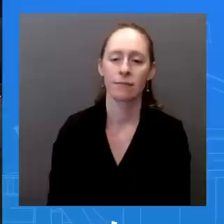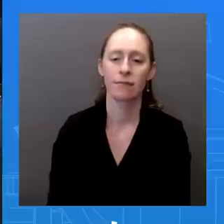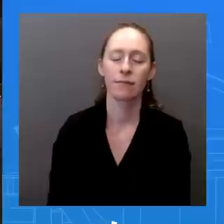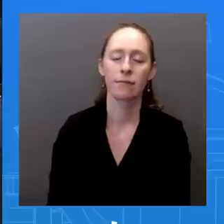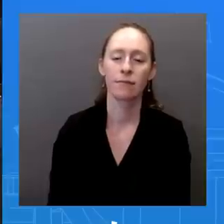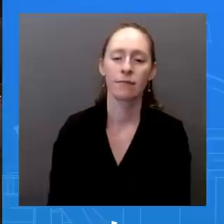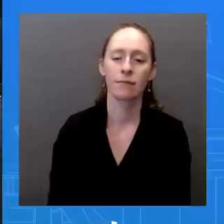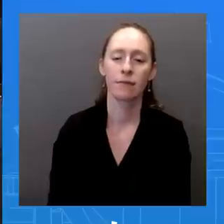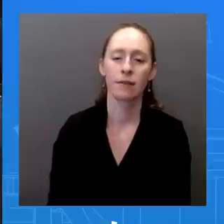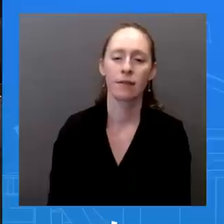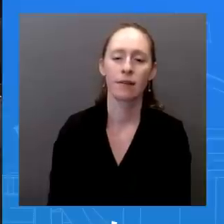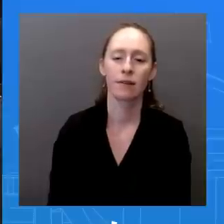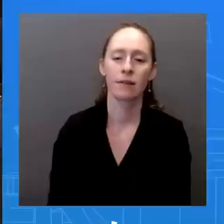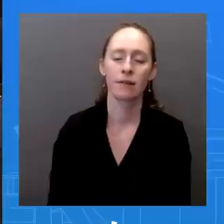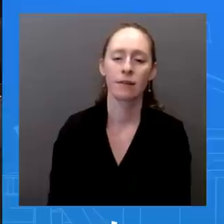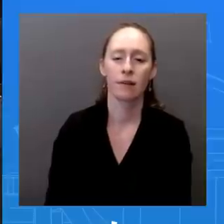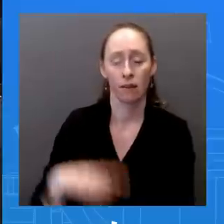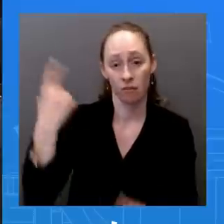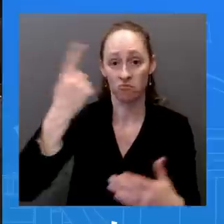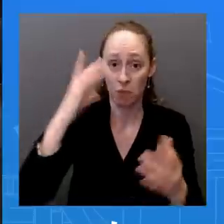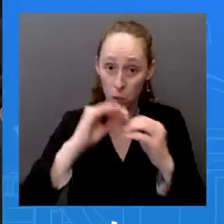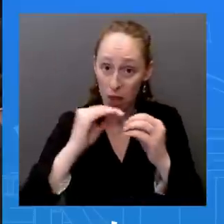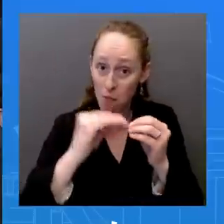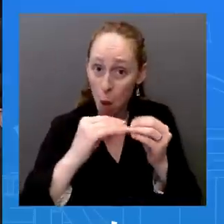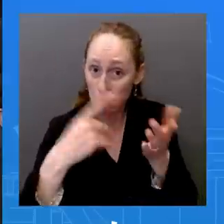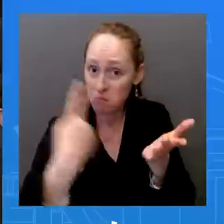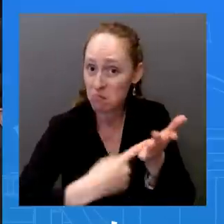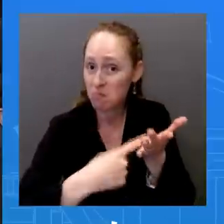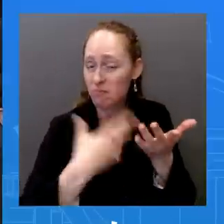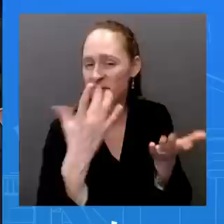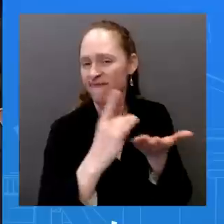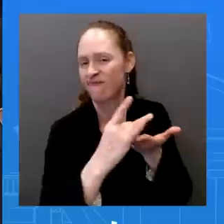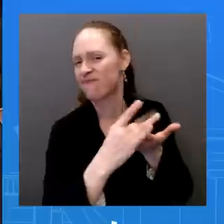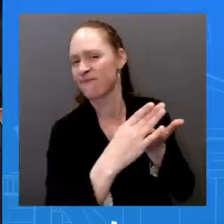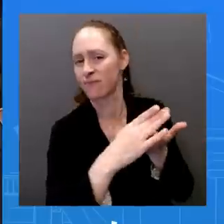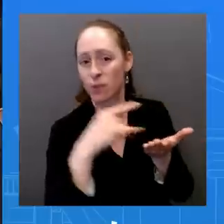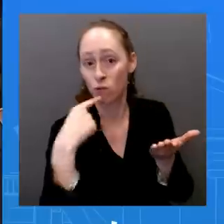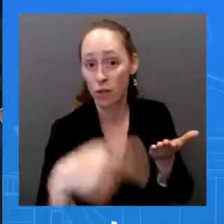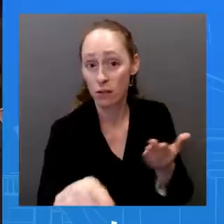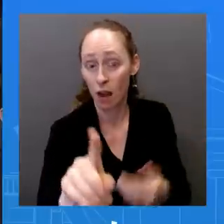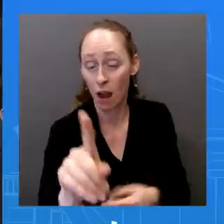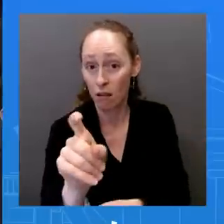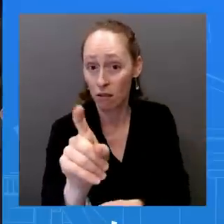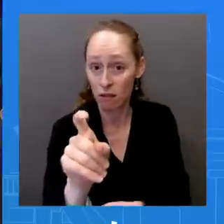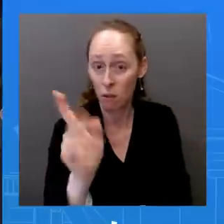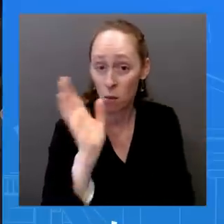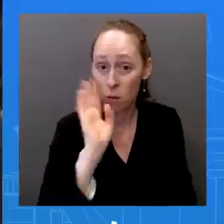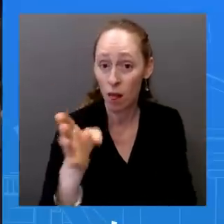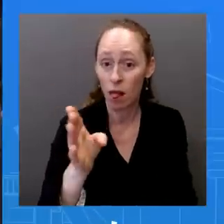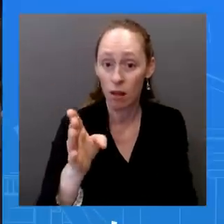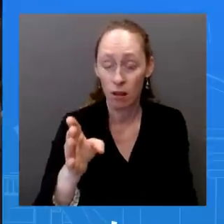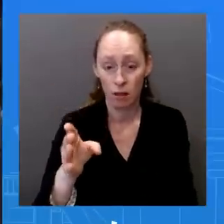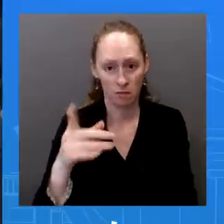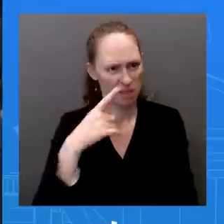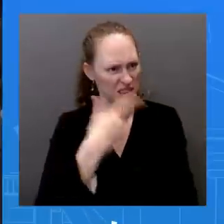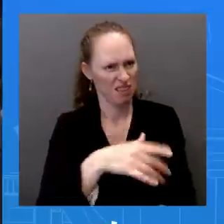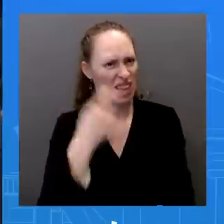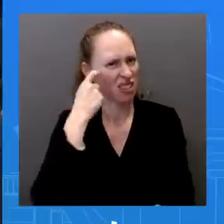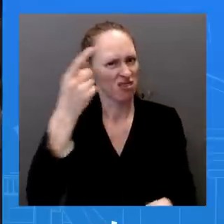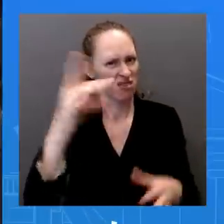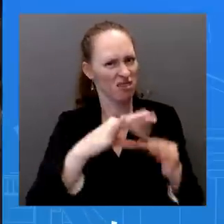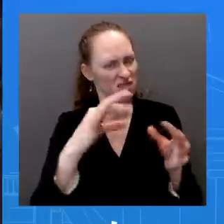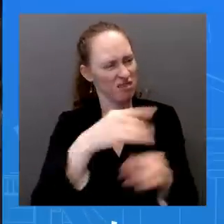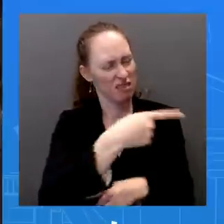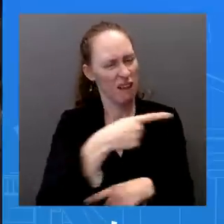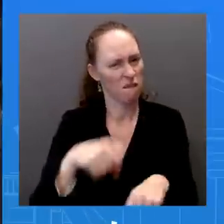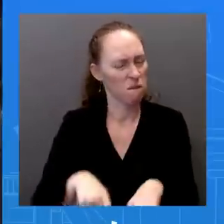Security Council? You mentioned that their actions were unbefitting and violating the Charter. So but I don't know if there's, the United States is taking the next step or if